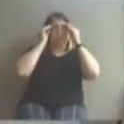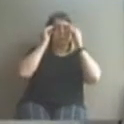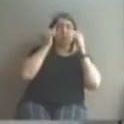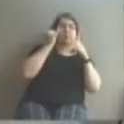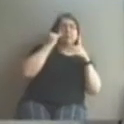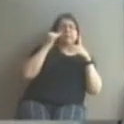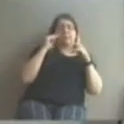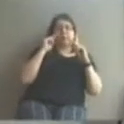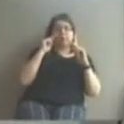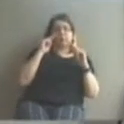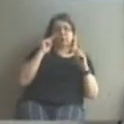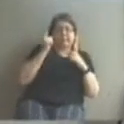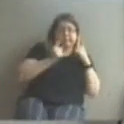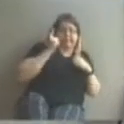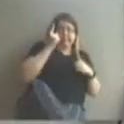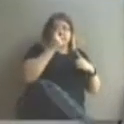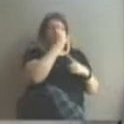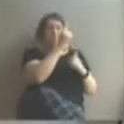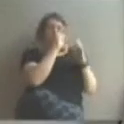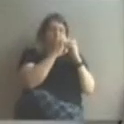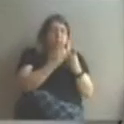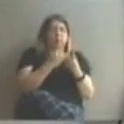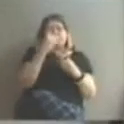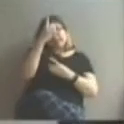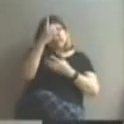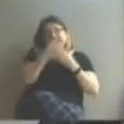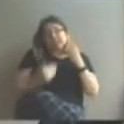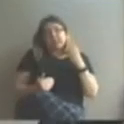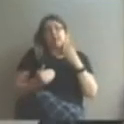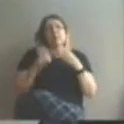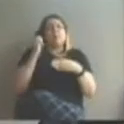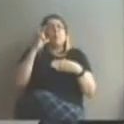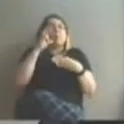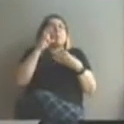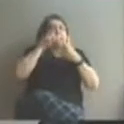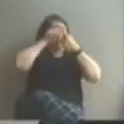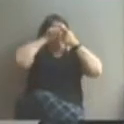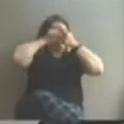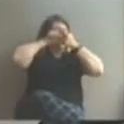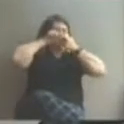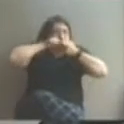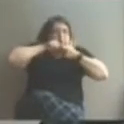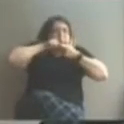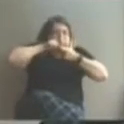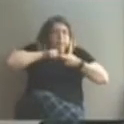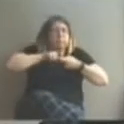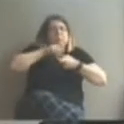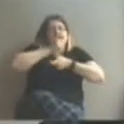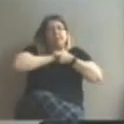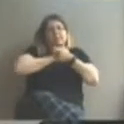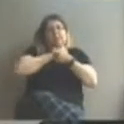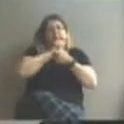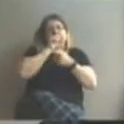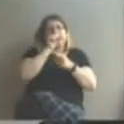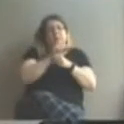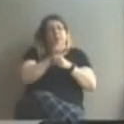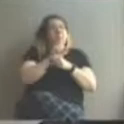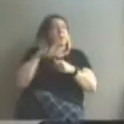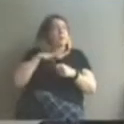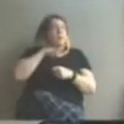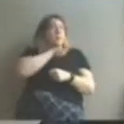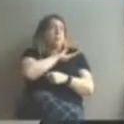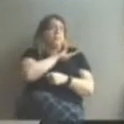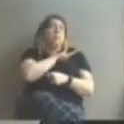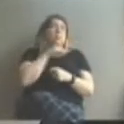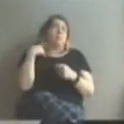at doing one department or one section or even getting down into the nitty-gritty of each individual job, board members can make